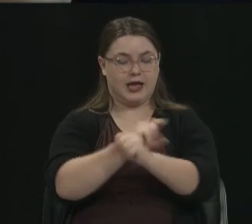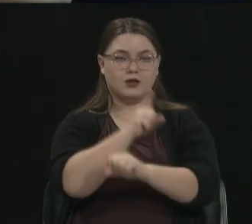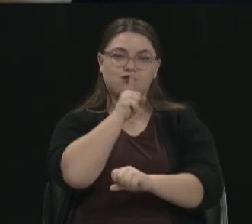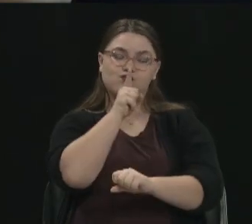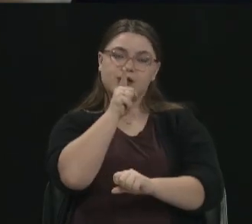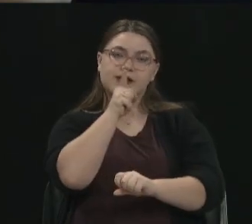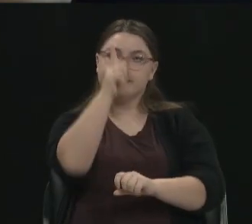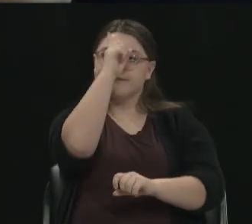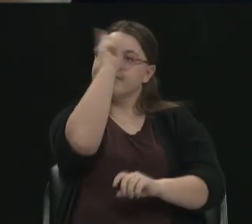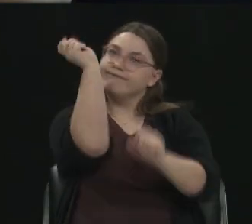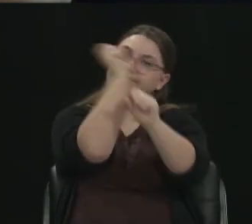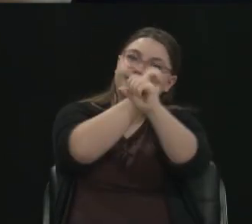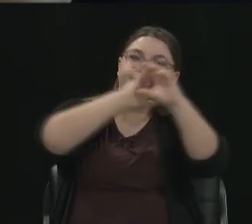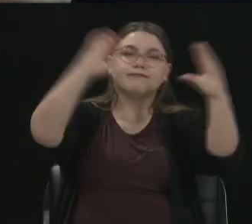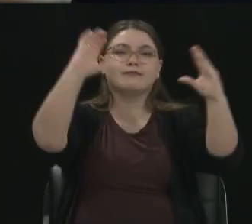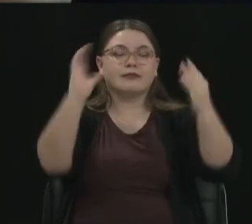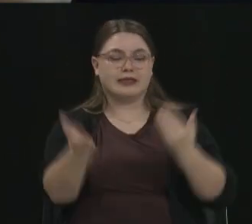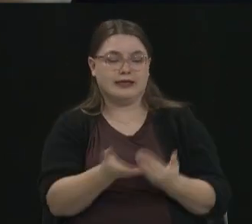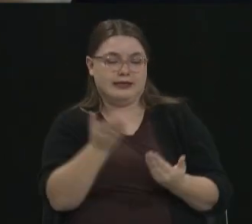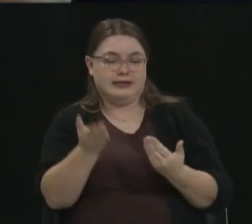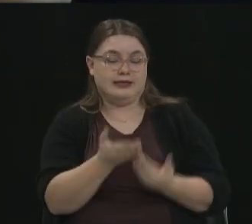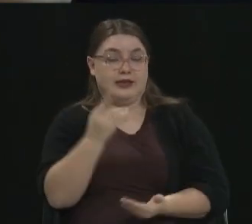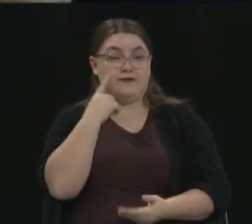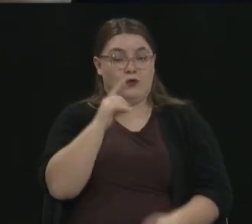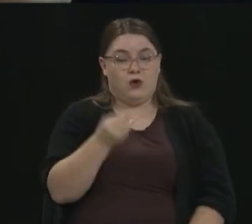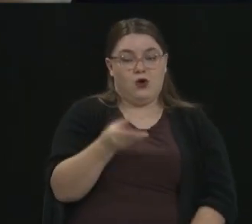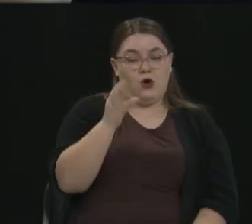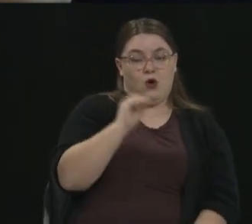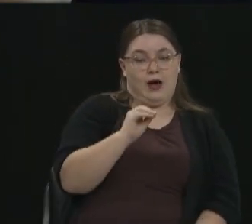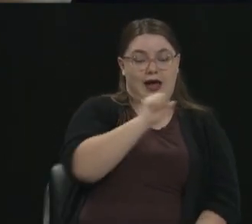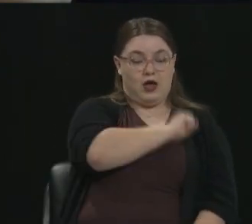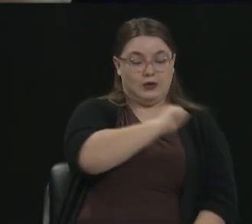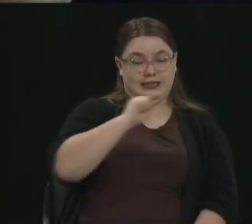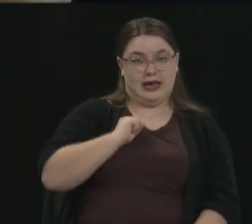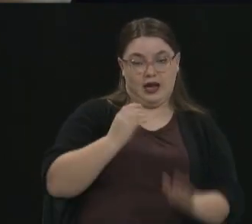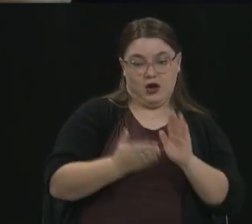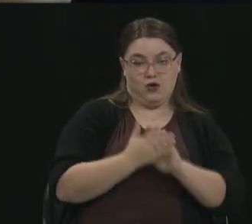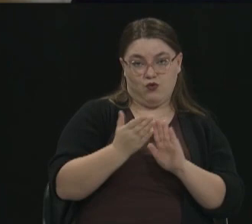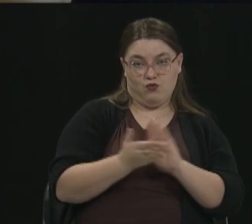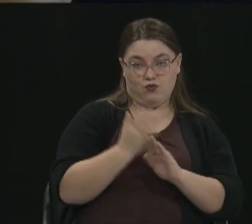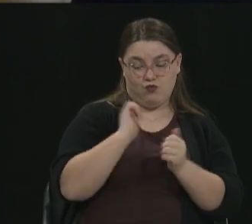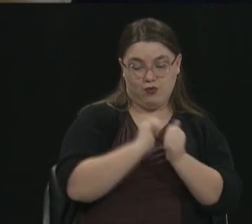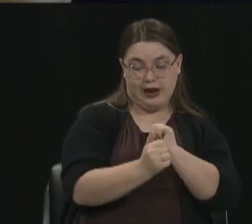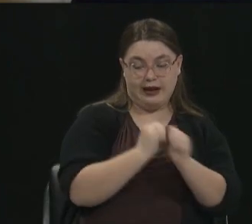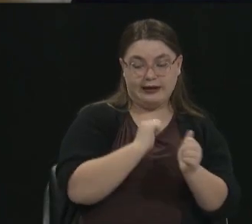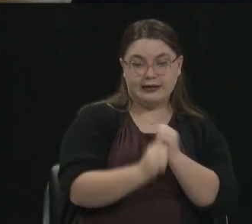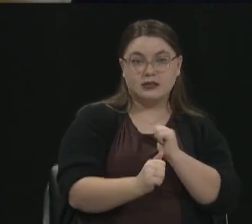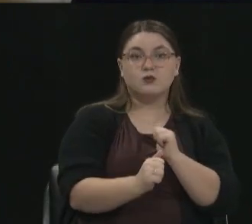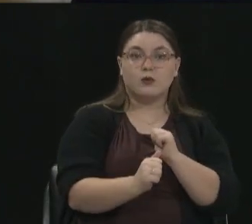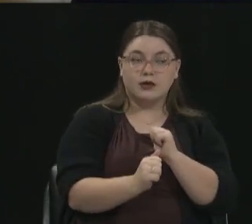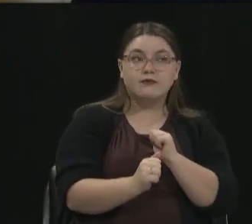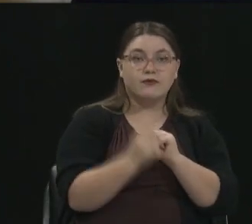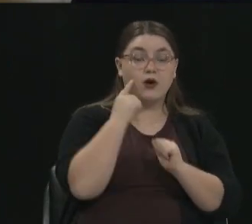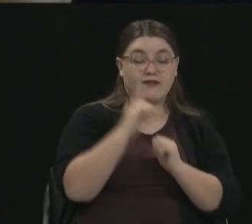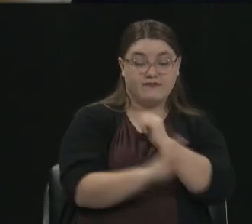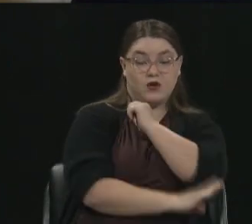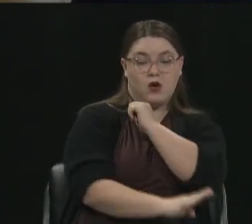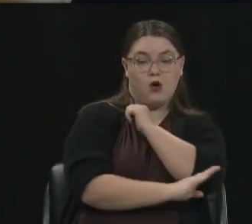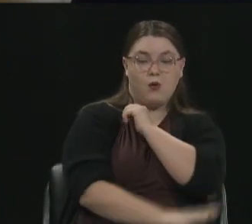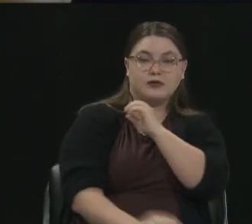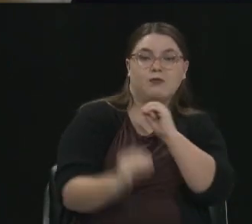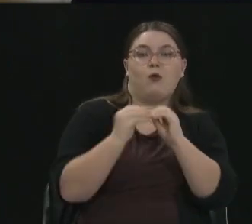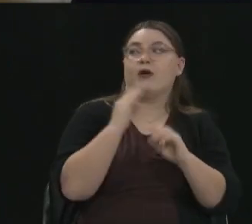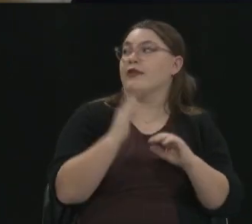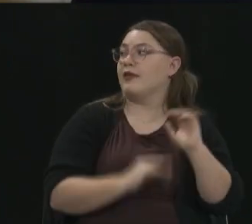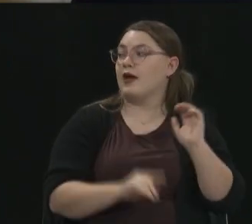glanced today, and the Ohio Senate race from the fall was well over $100 million. And it